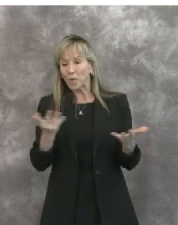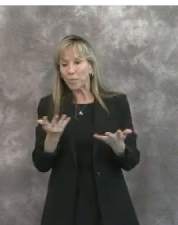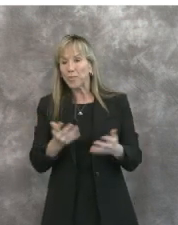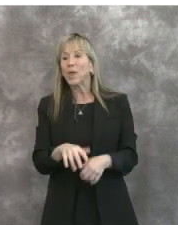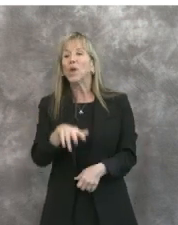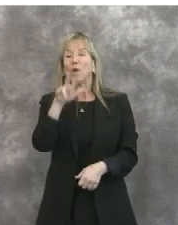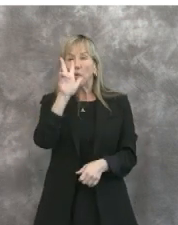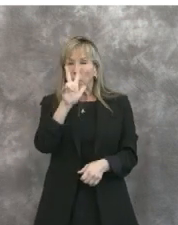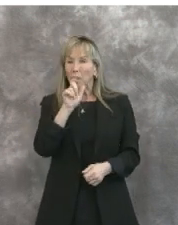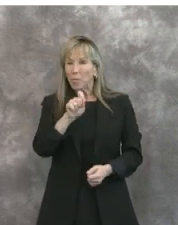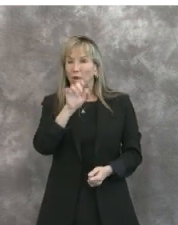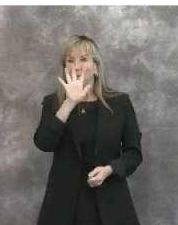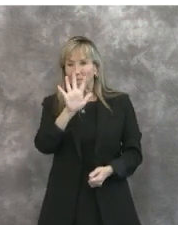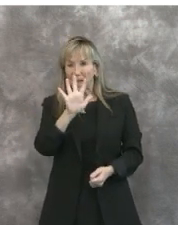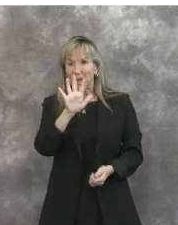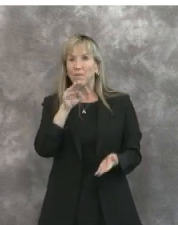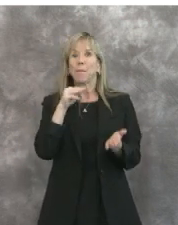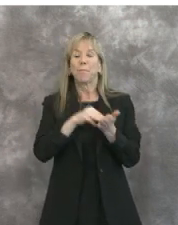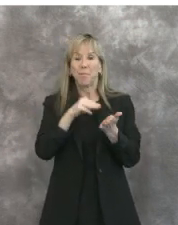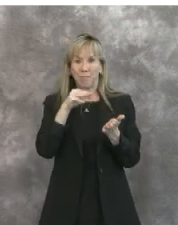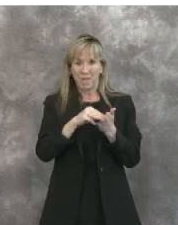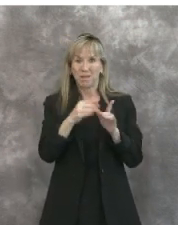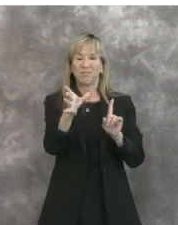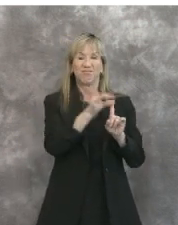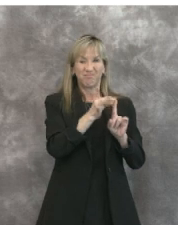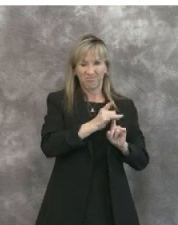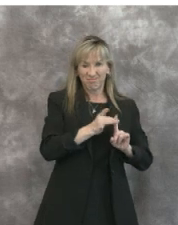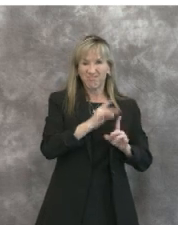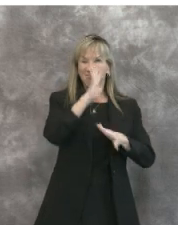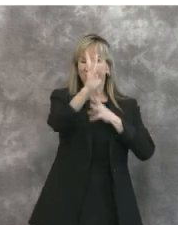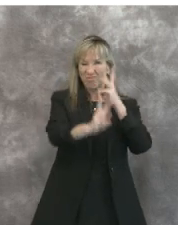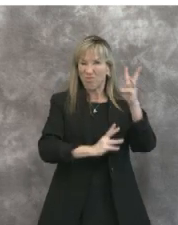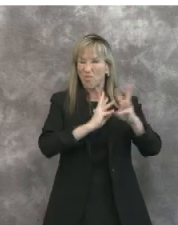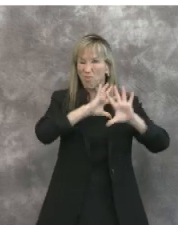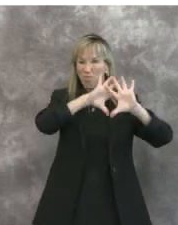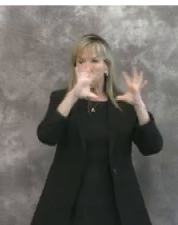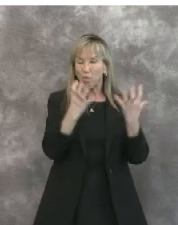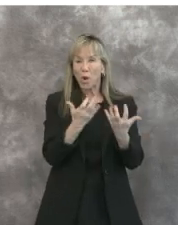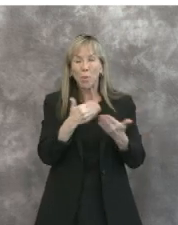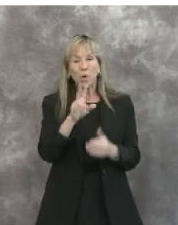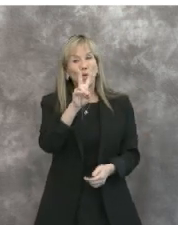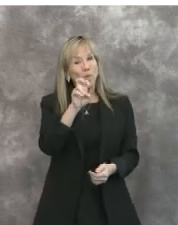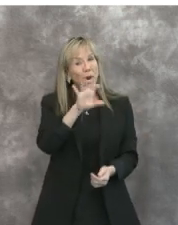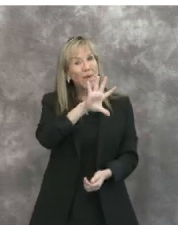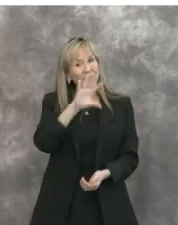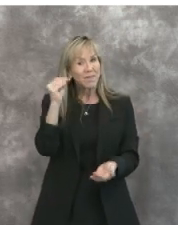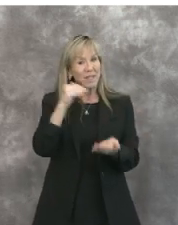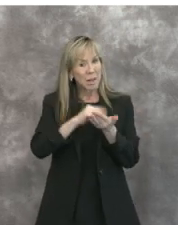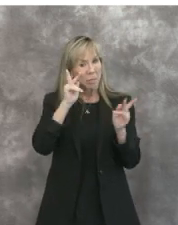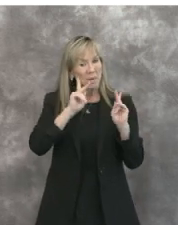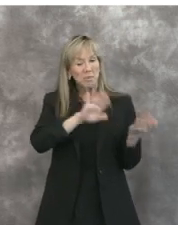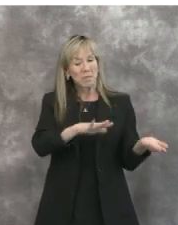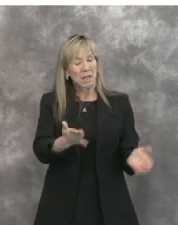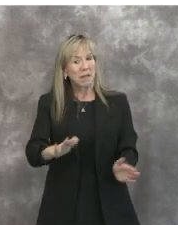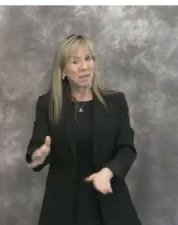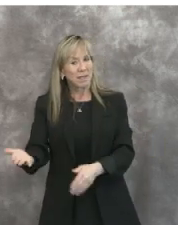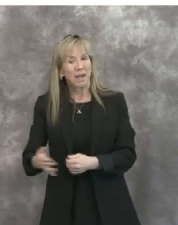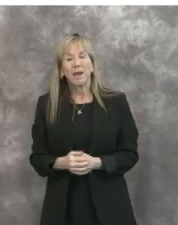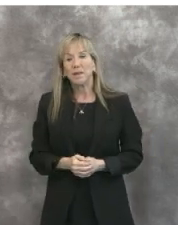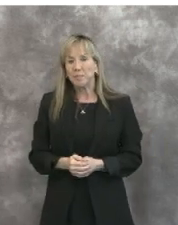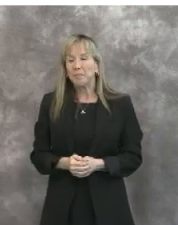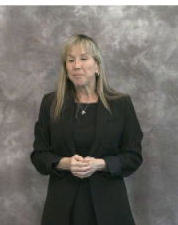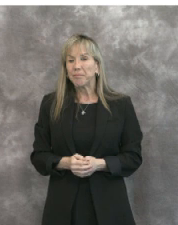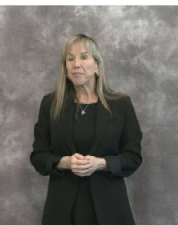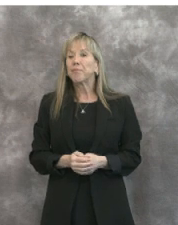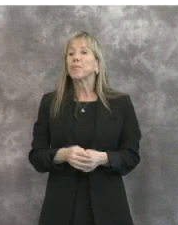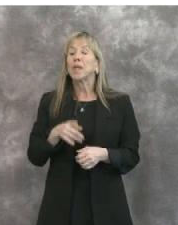3.5 million positive cases, including almost 250,000 deaths. The United States